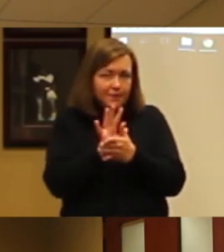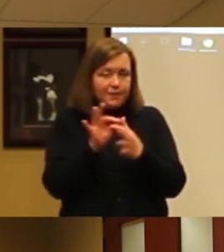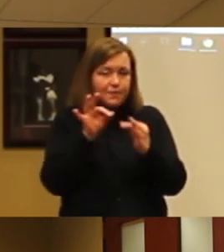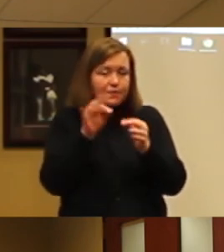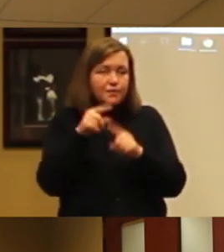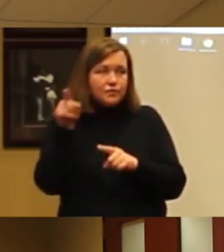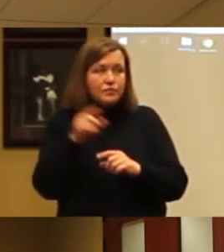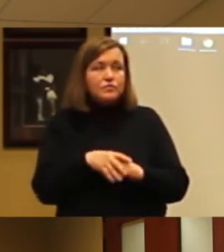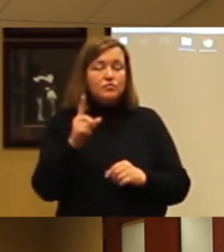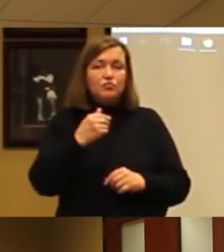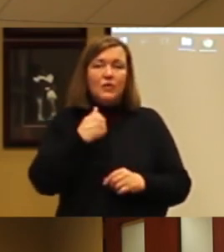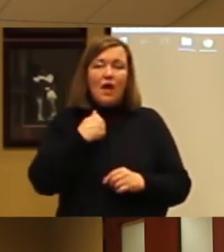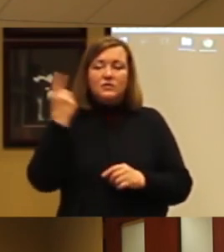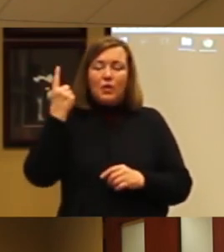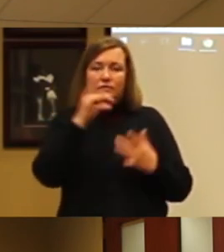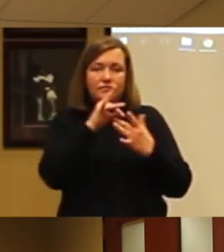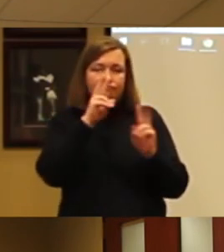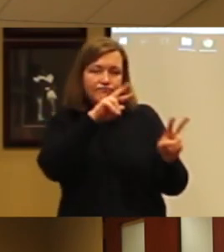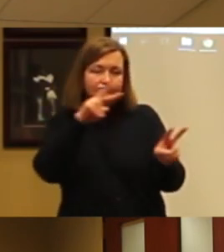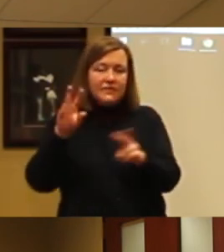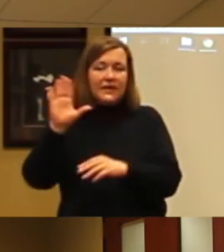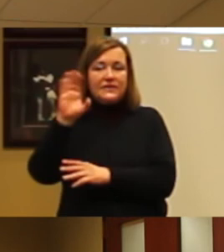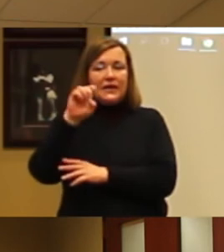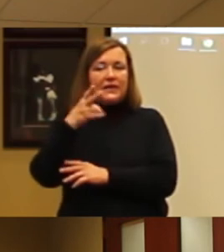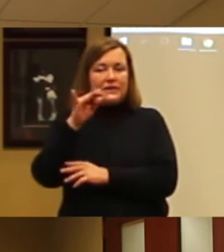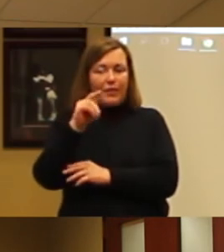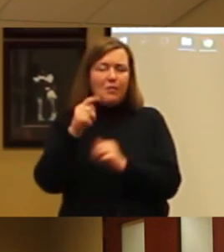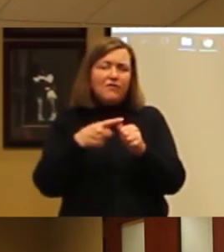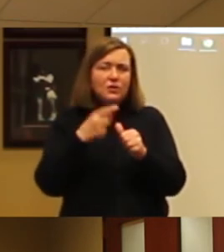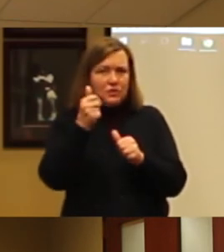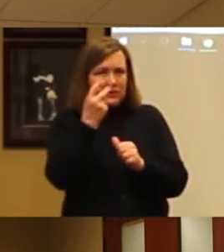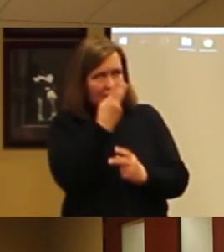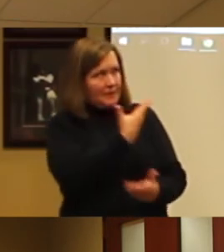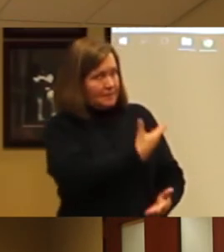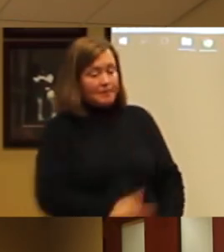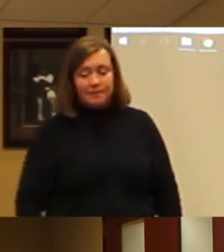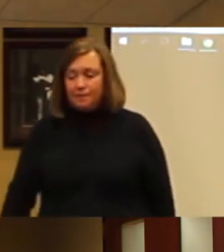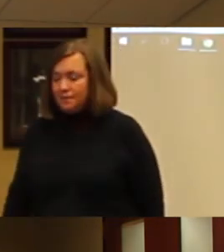a guided tour of his exhibit. But let's see first this.